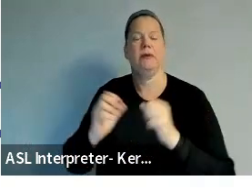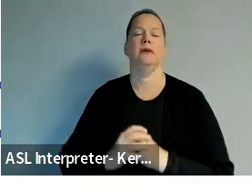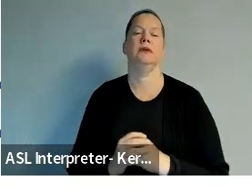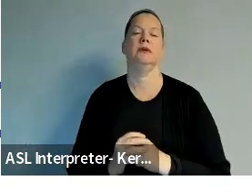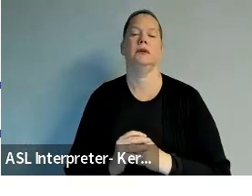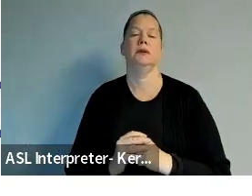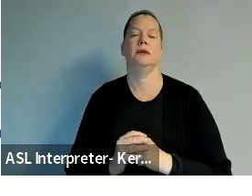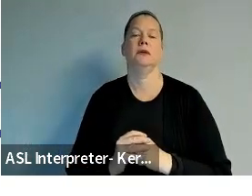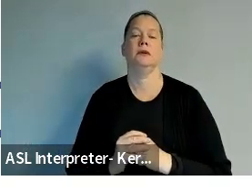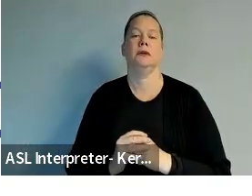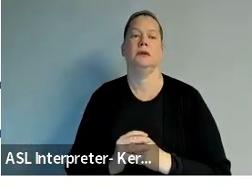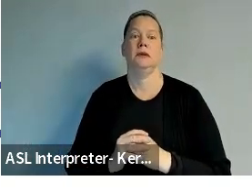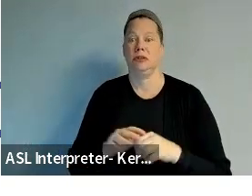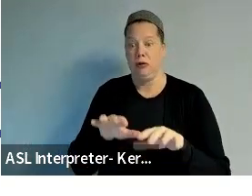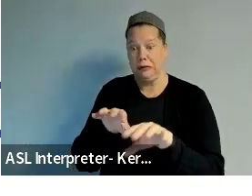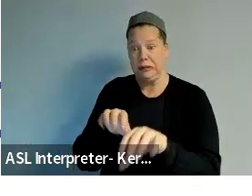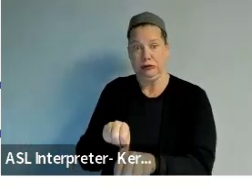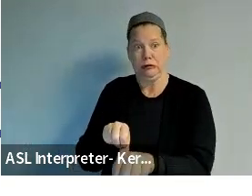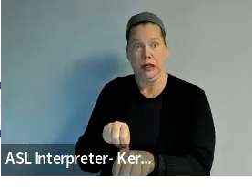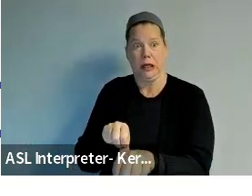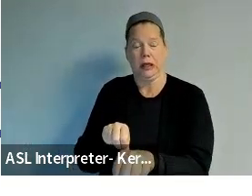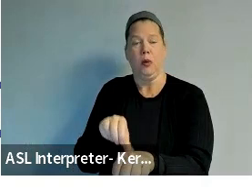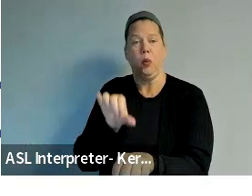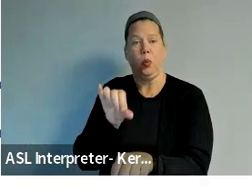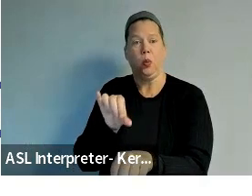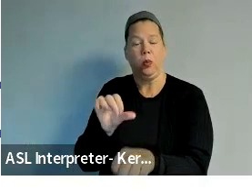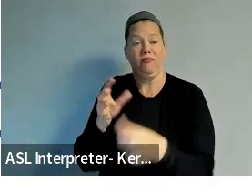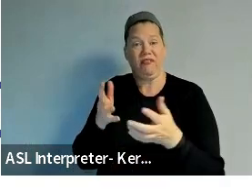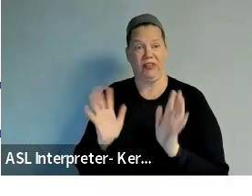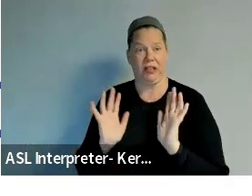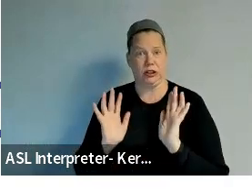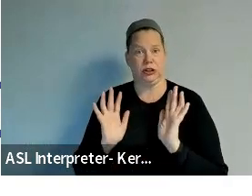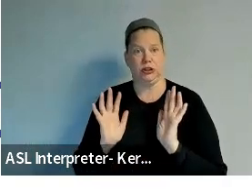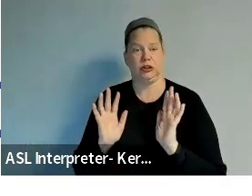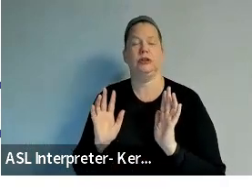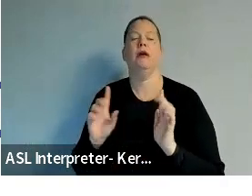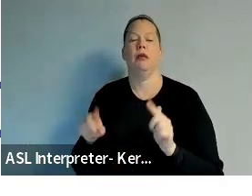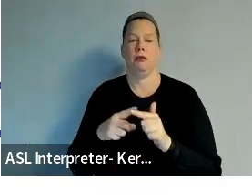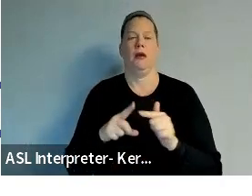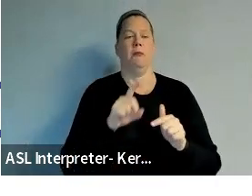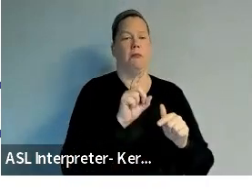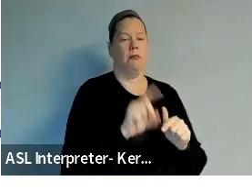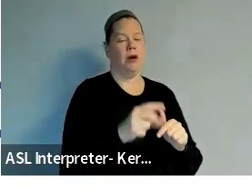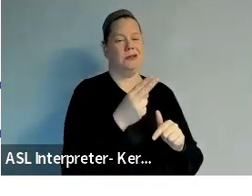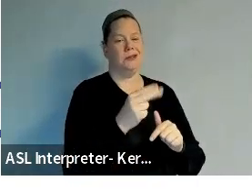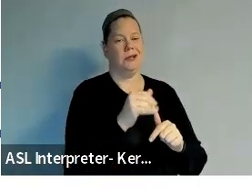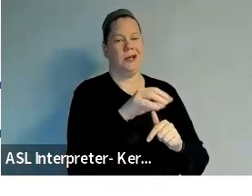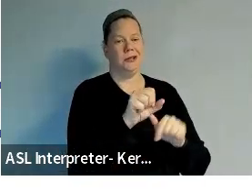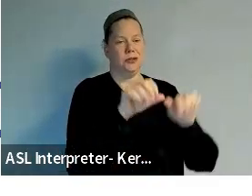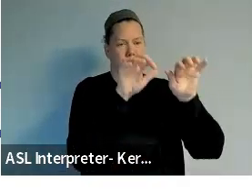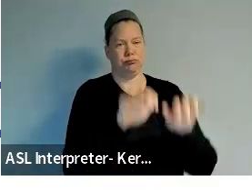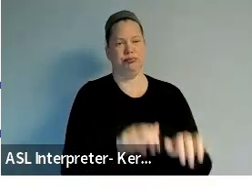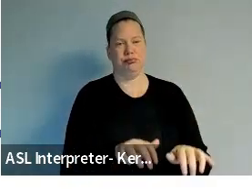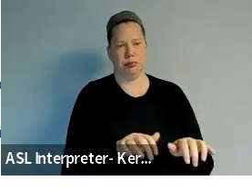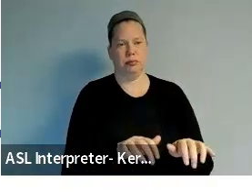These restraints must be reported through the HCSIS Restraint Reporting module.